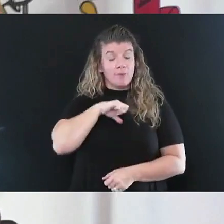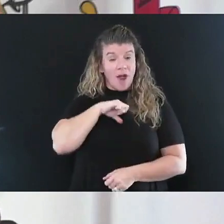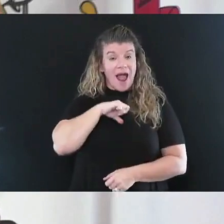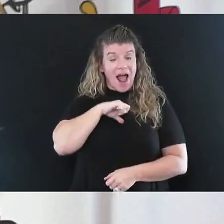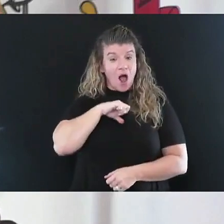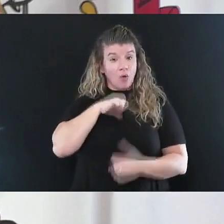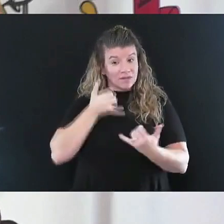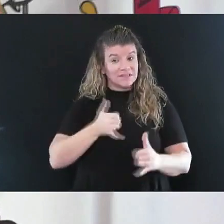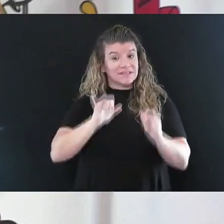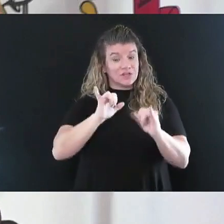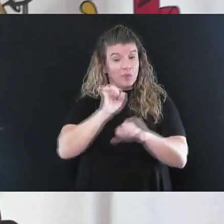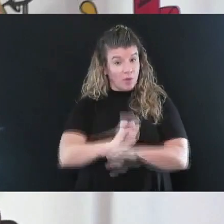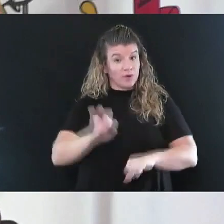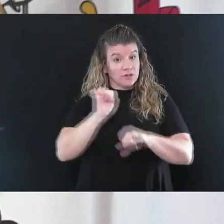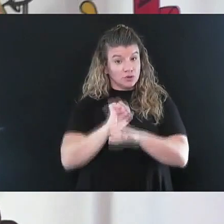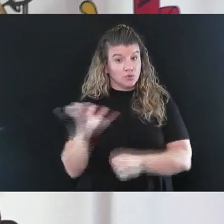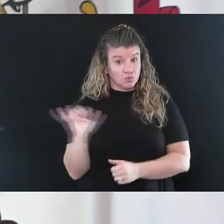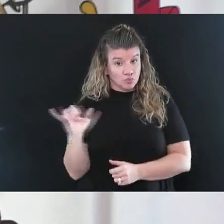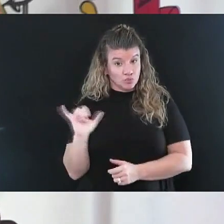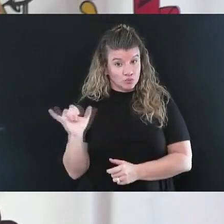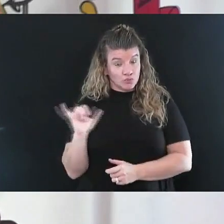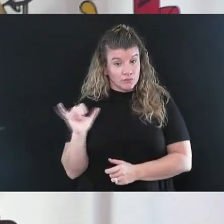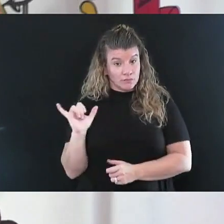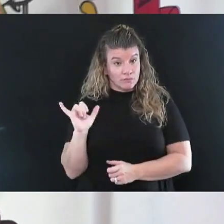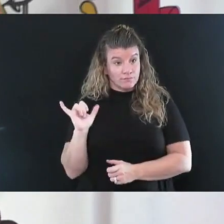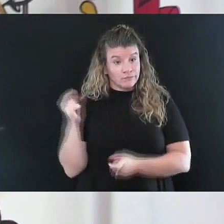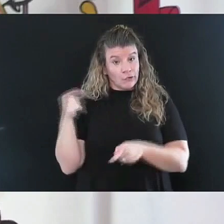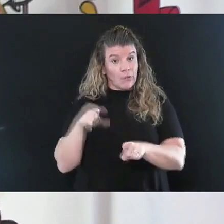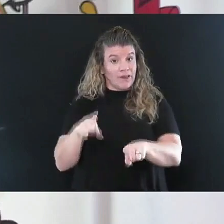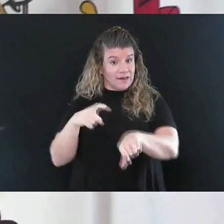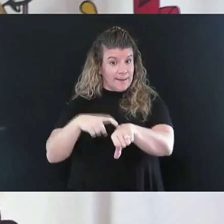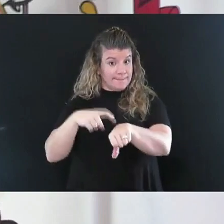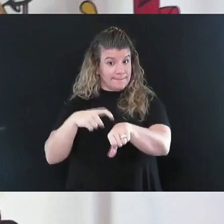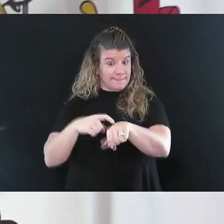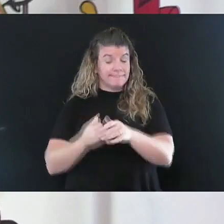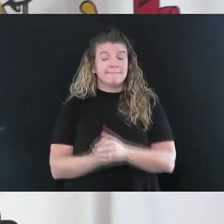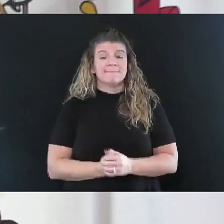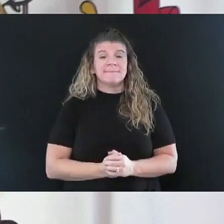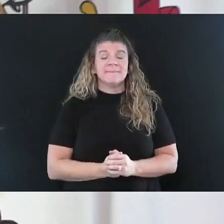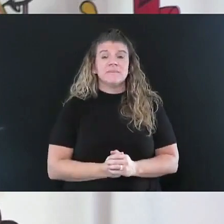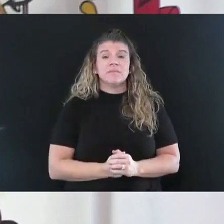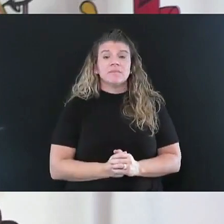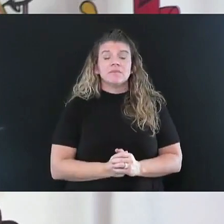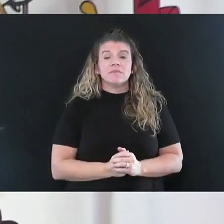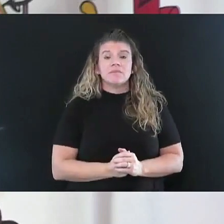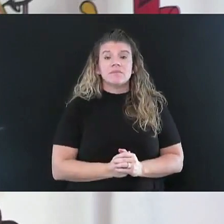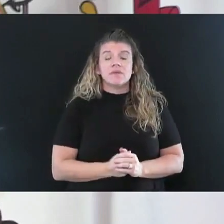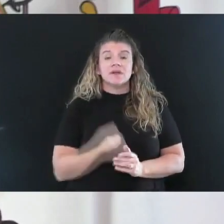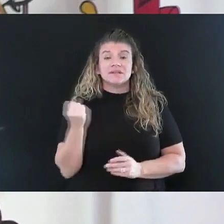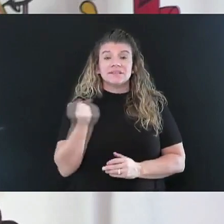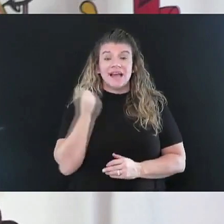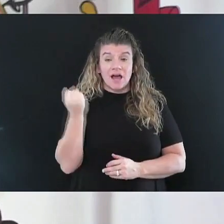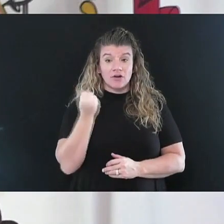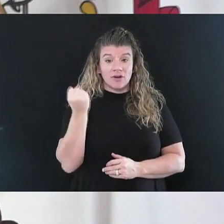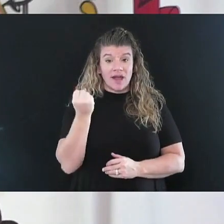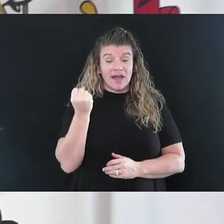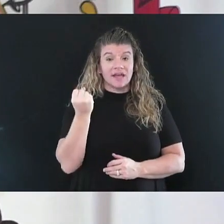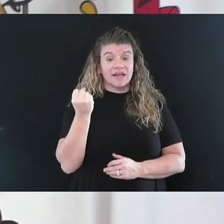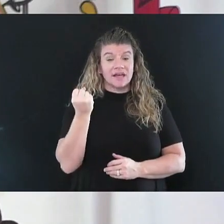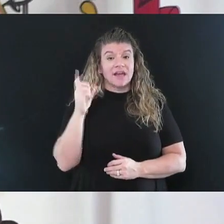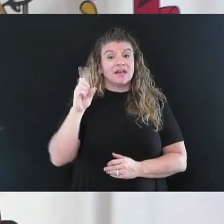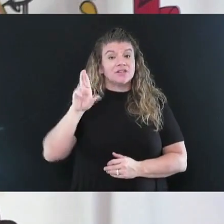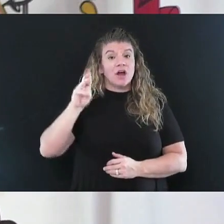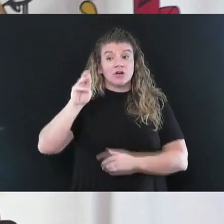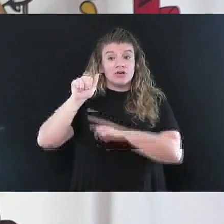to still be working during that period. On Saturday, Dr. Marsh, after